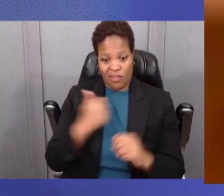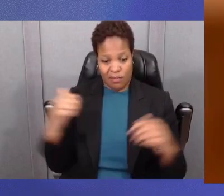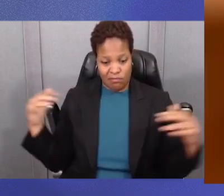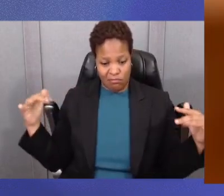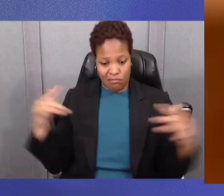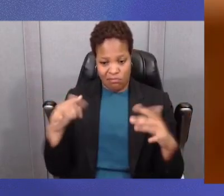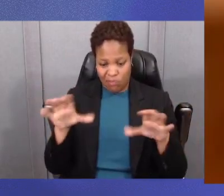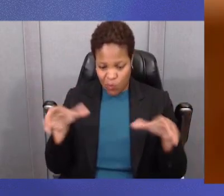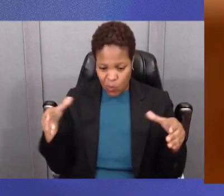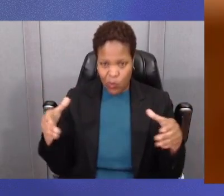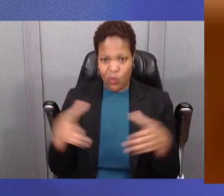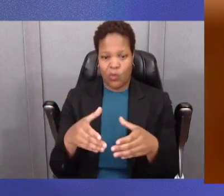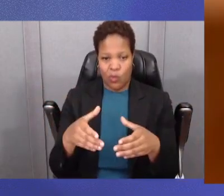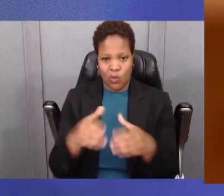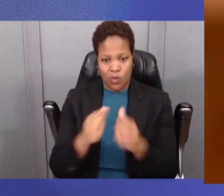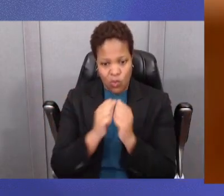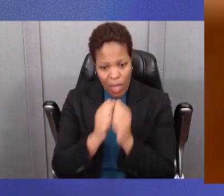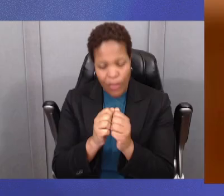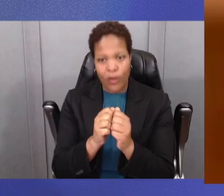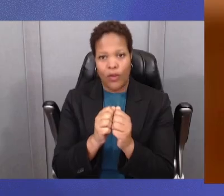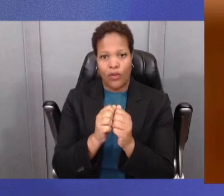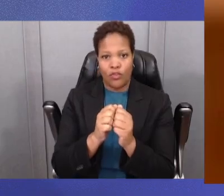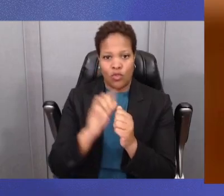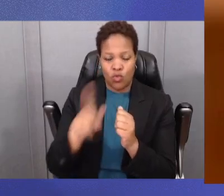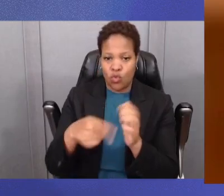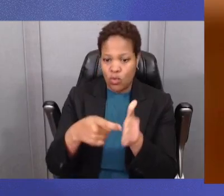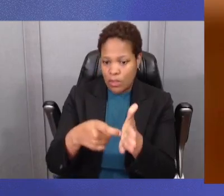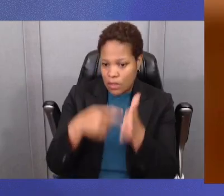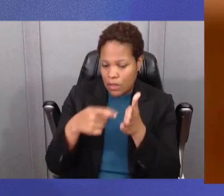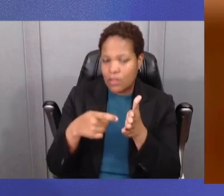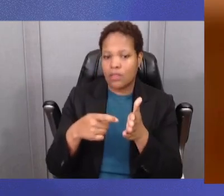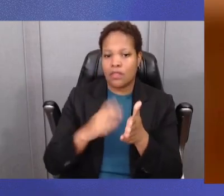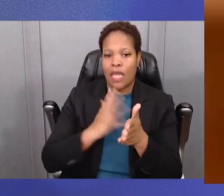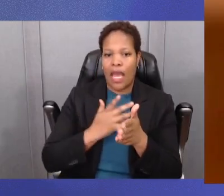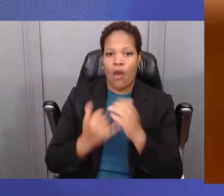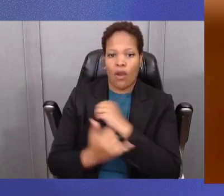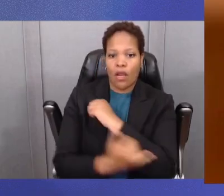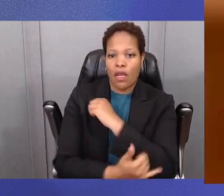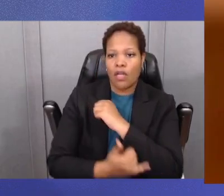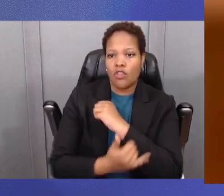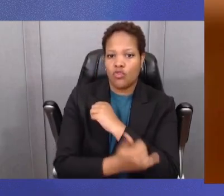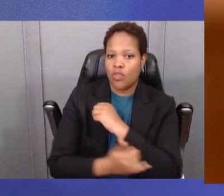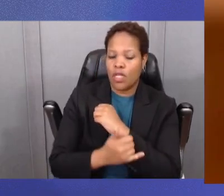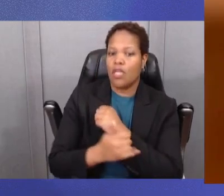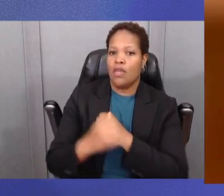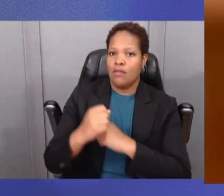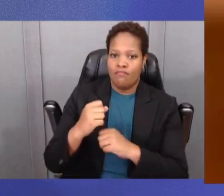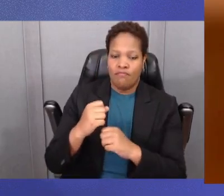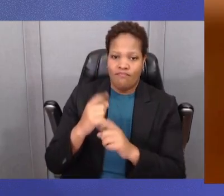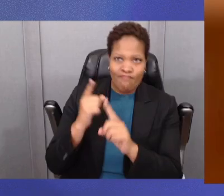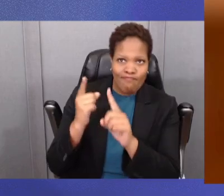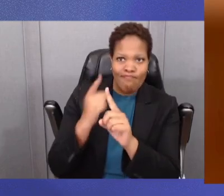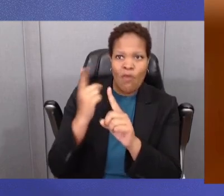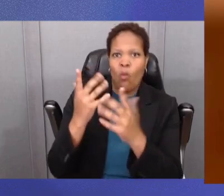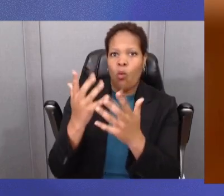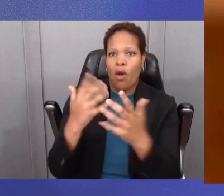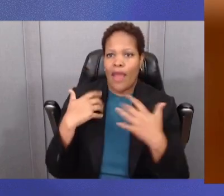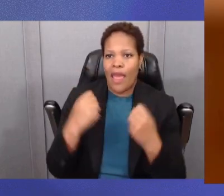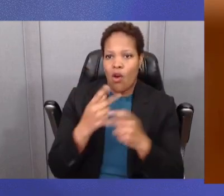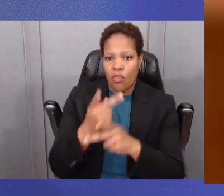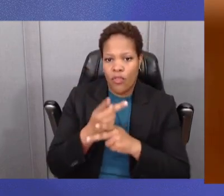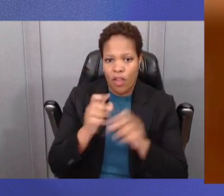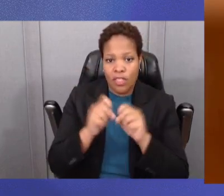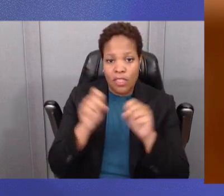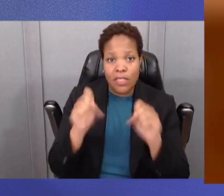to insist that our country ought to have a healthcare system that befits our wealth,